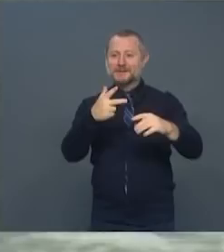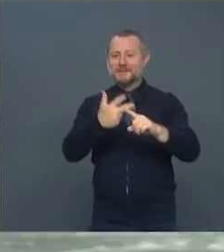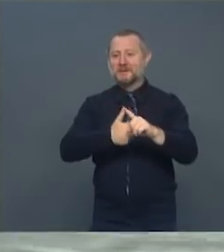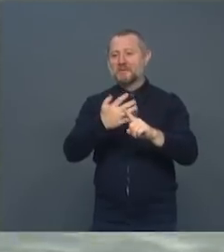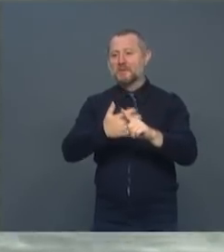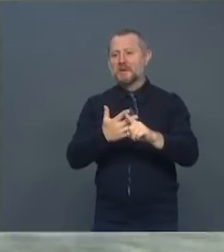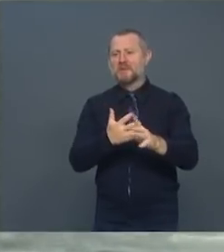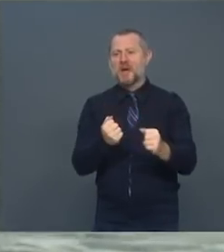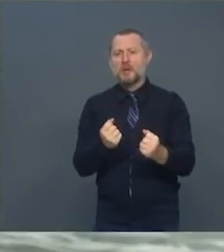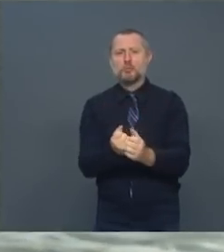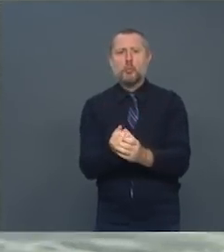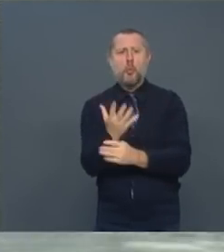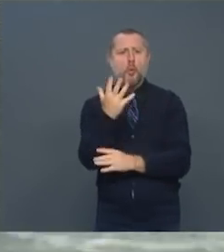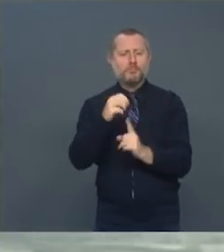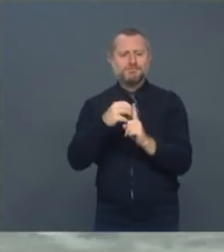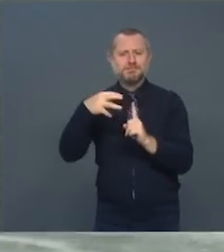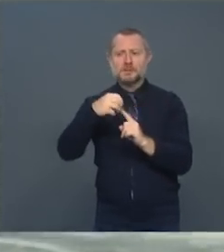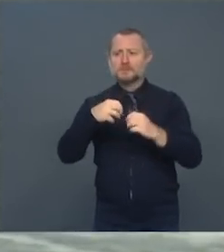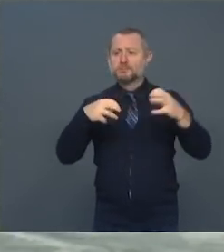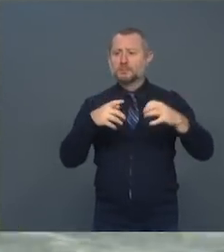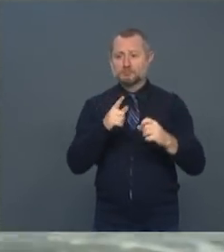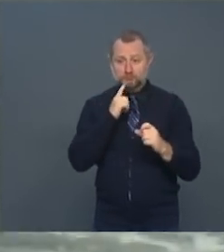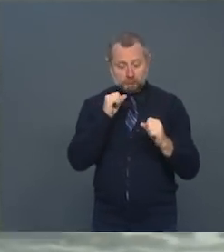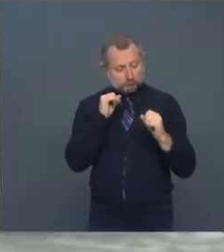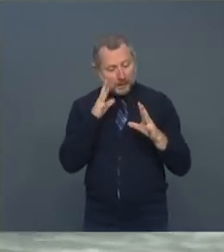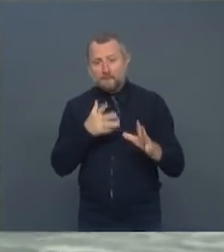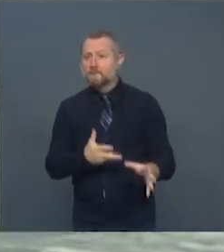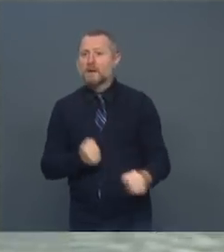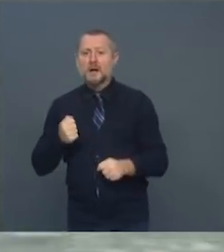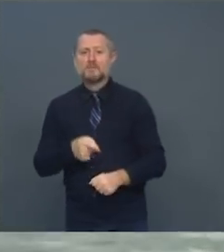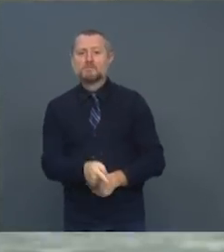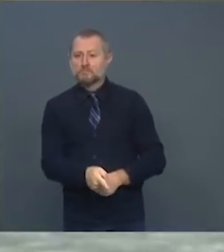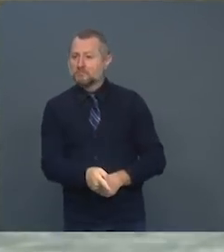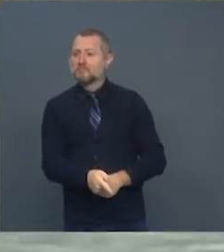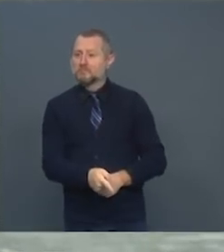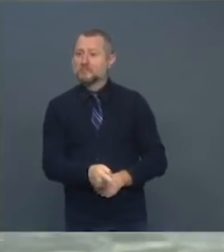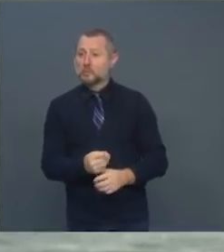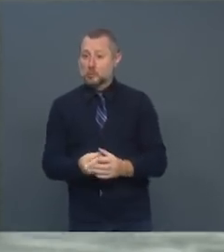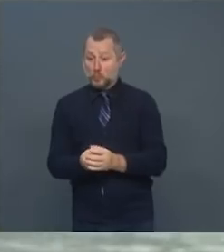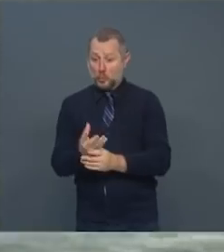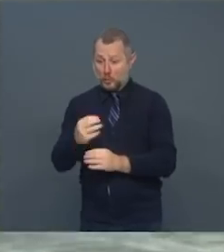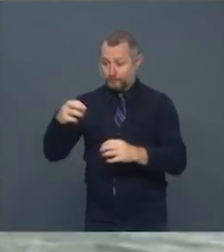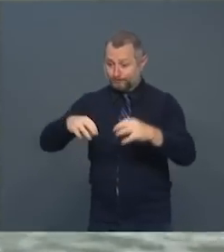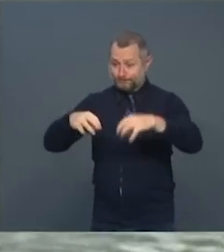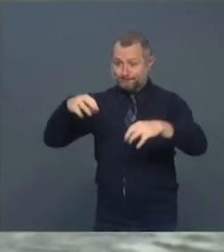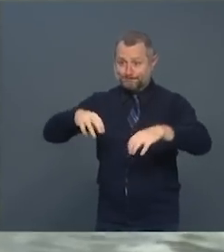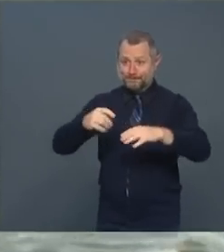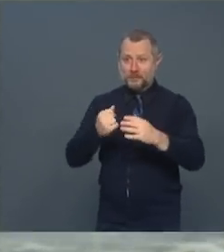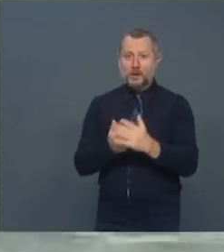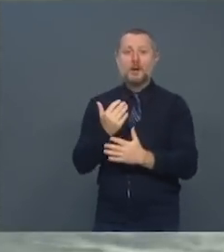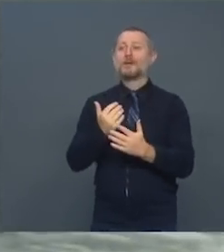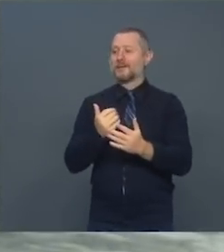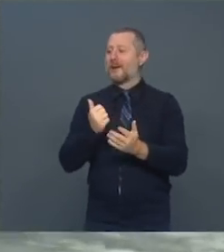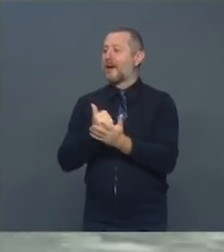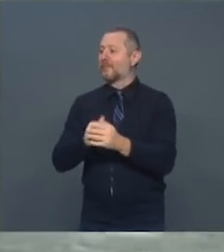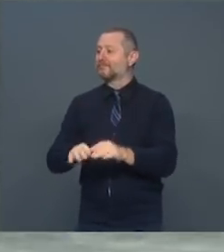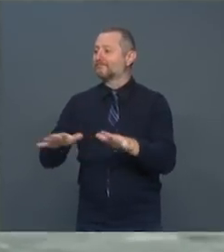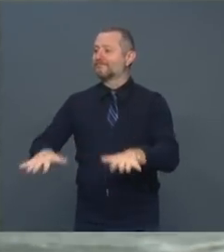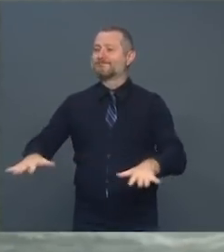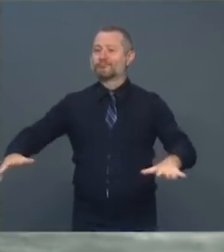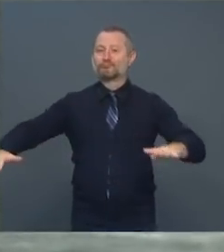It's amazing how they stimulate a whole ecosystem unto themselves. To do